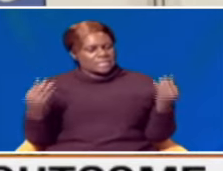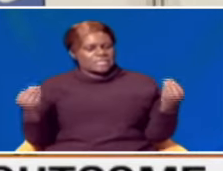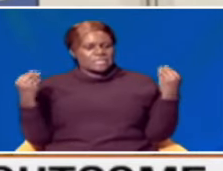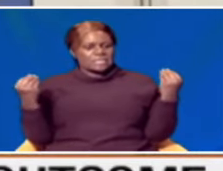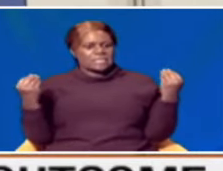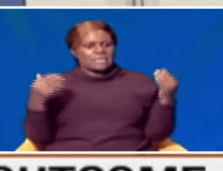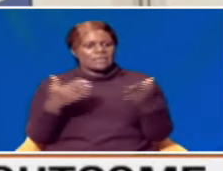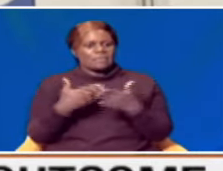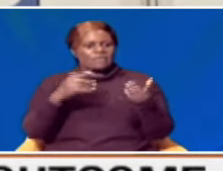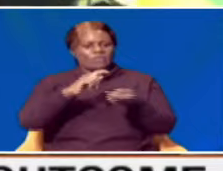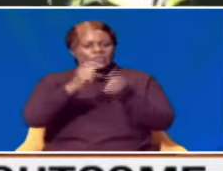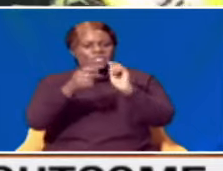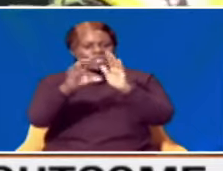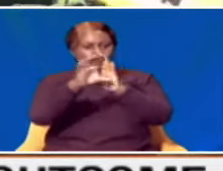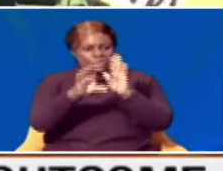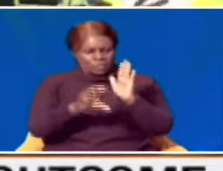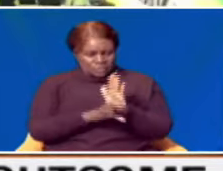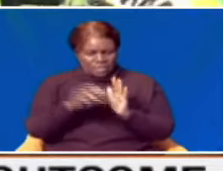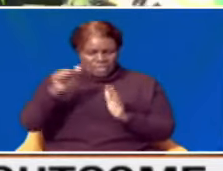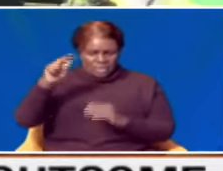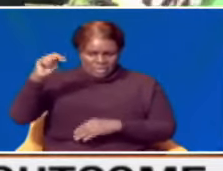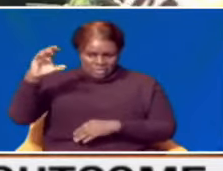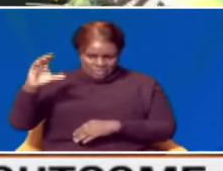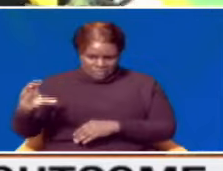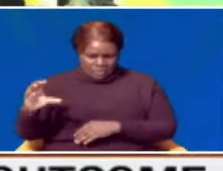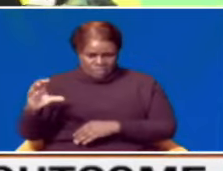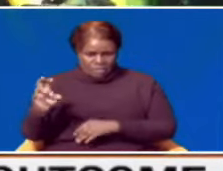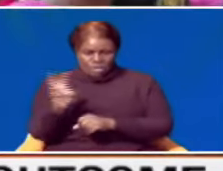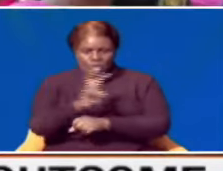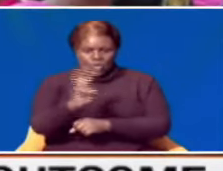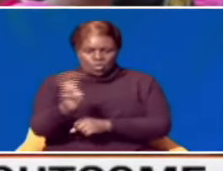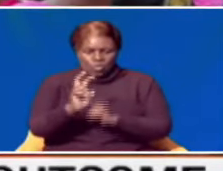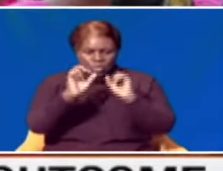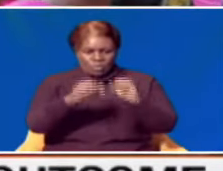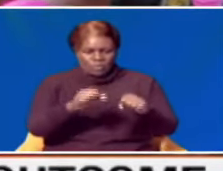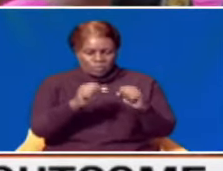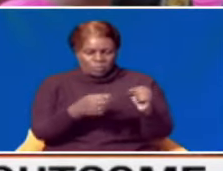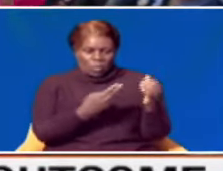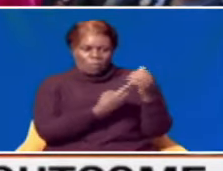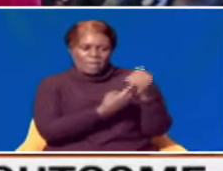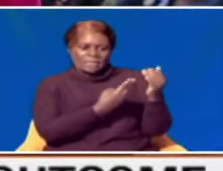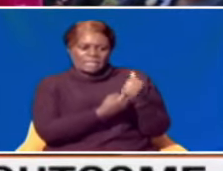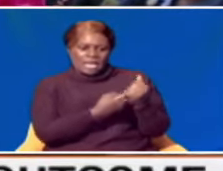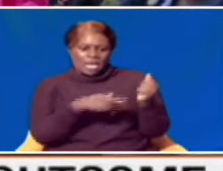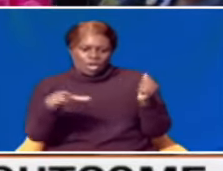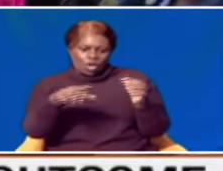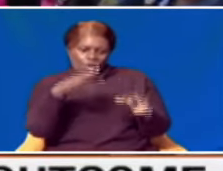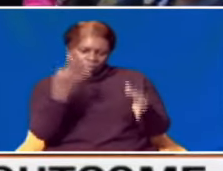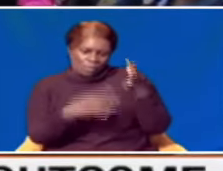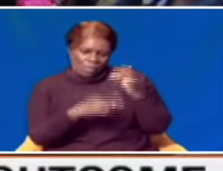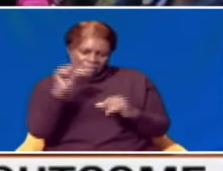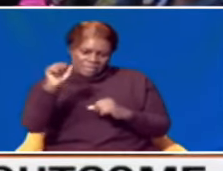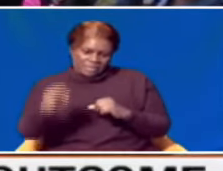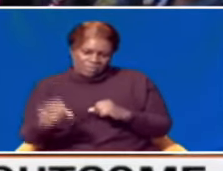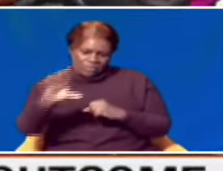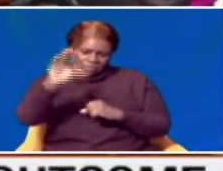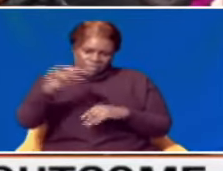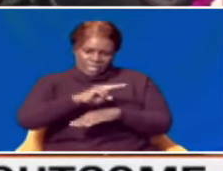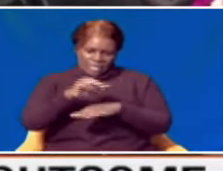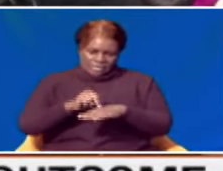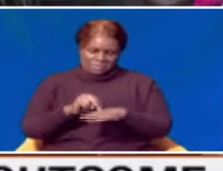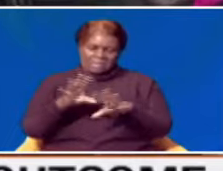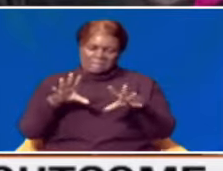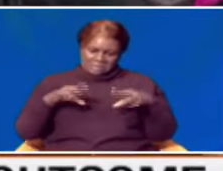that, before we even change the constitution. As ANC scouts for a possible bride, local analysts in the South African nation